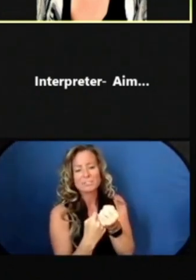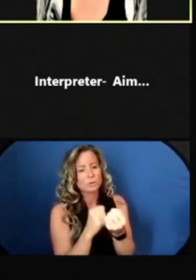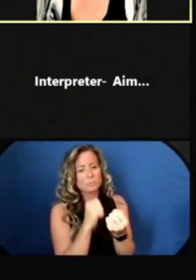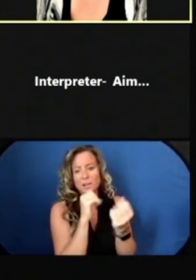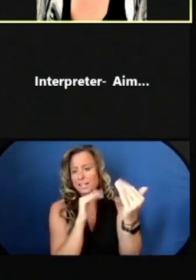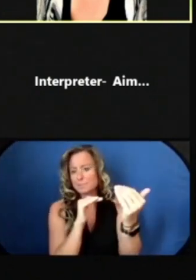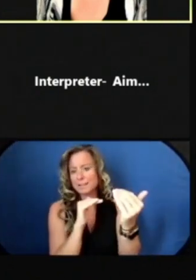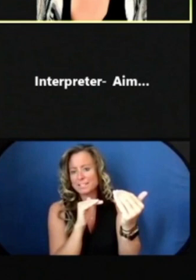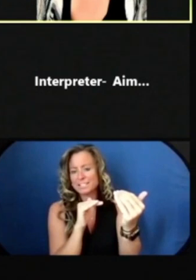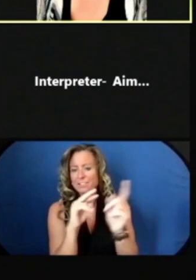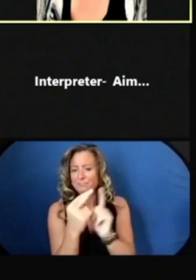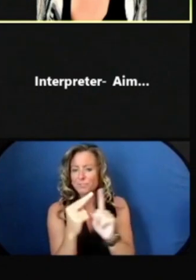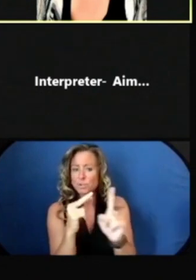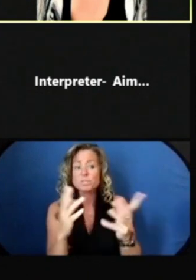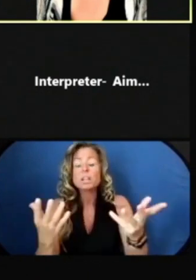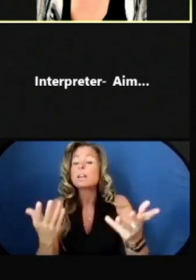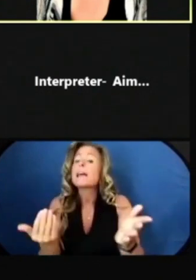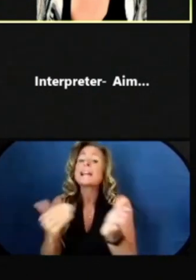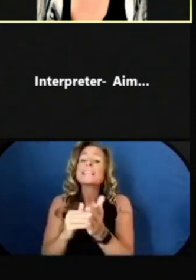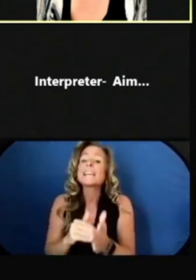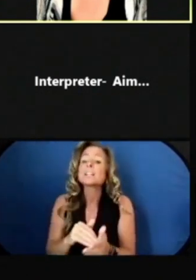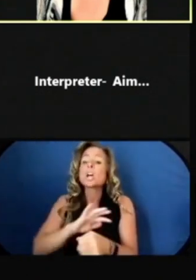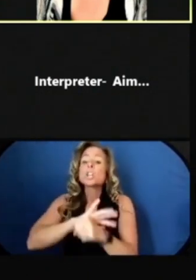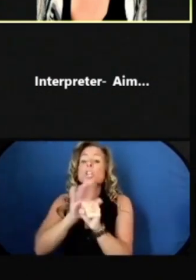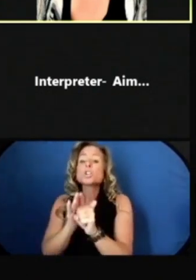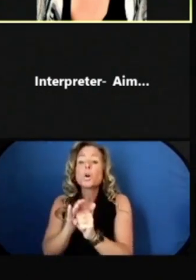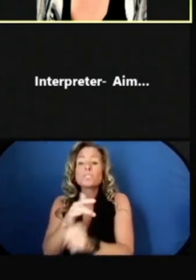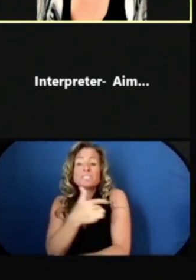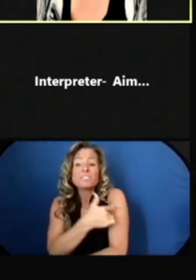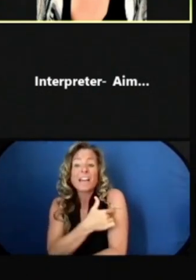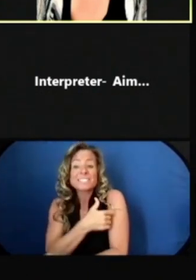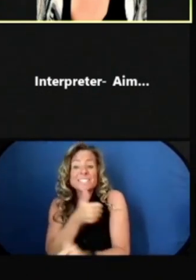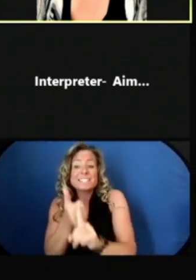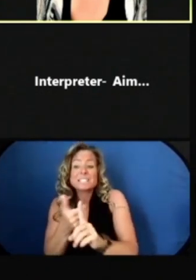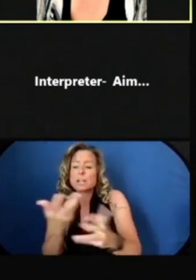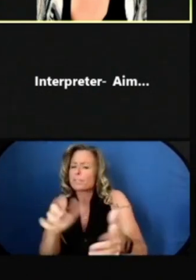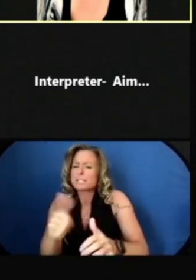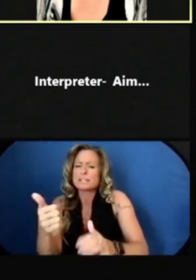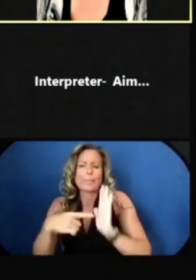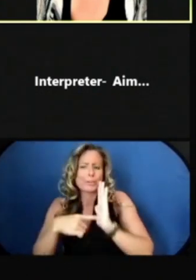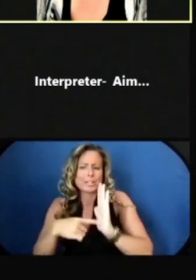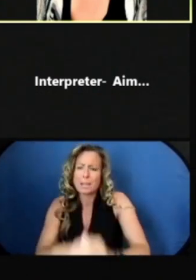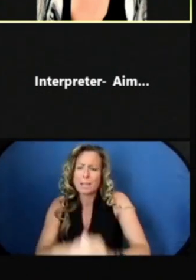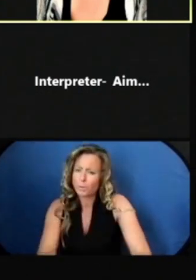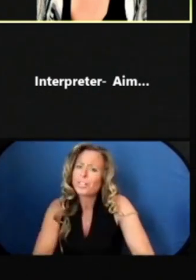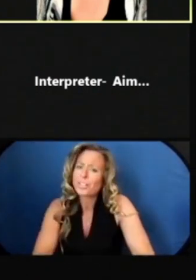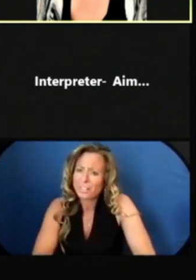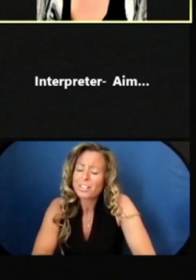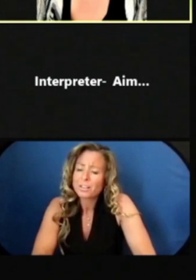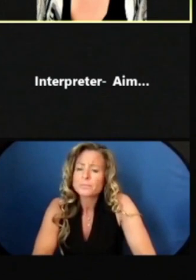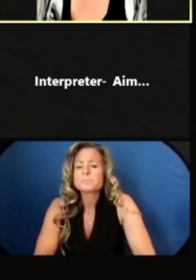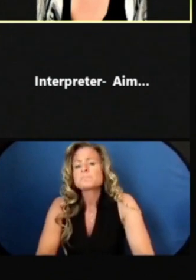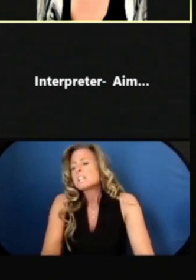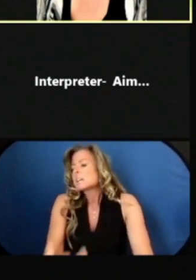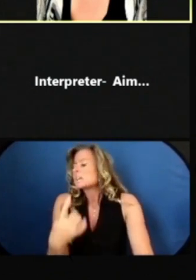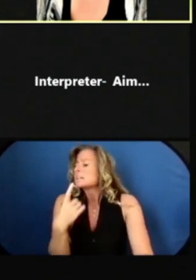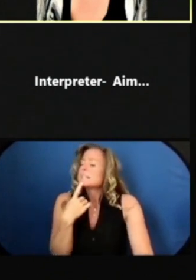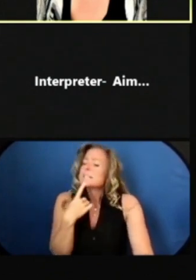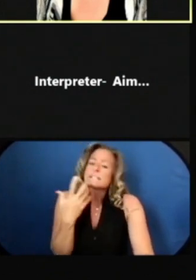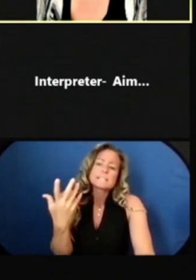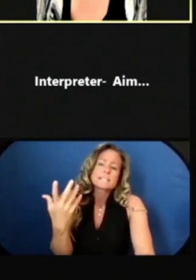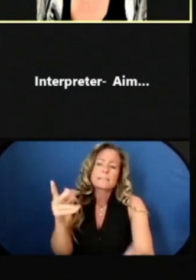unexpected positions. And the COVID vaccine is another example of this. Say there's somebody